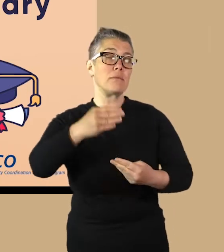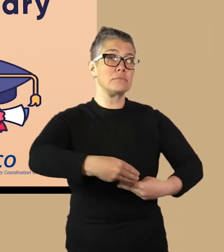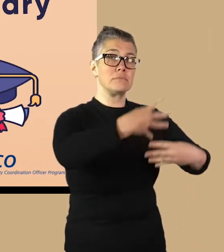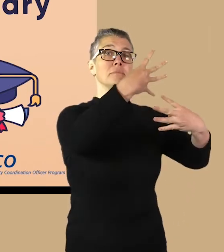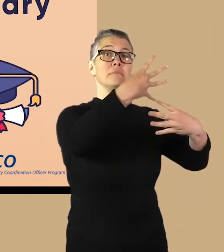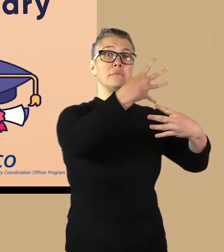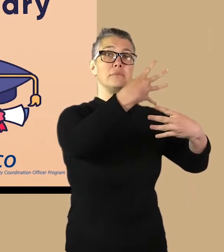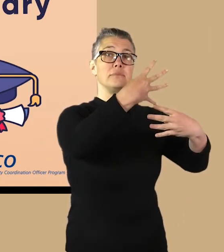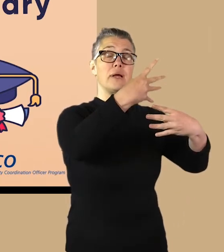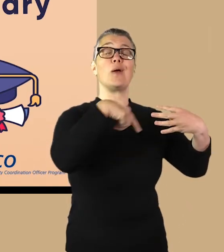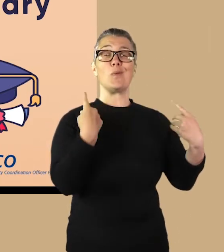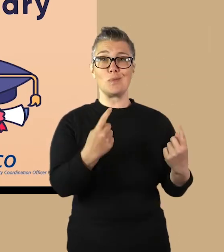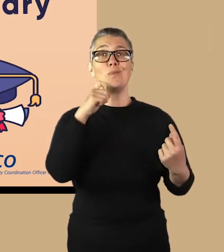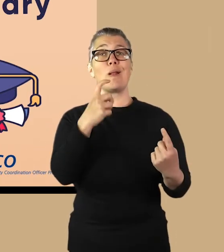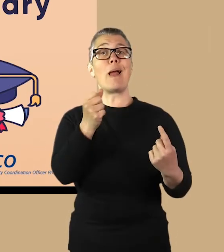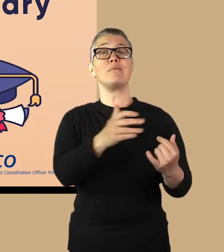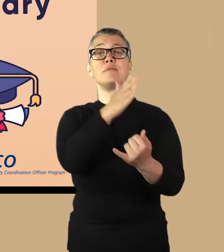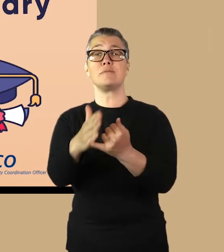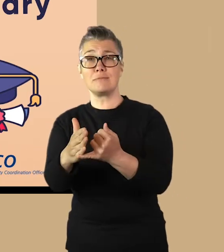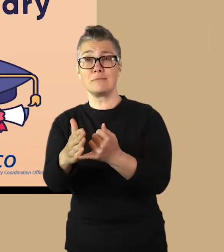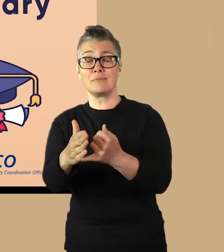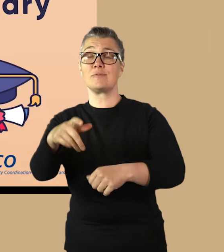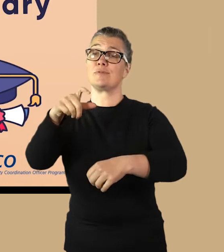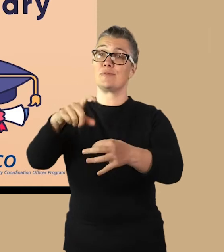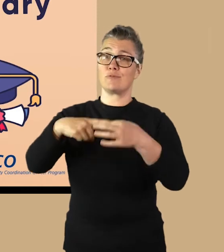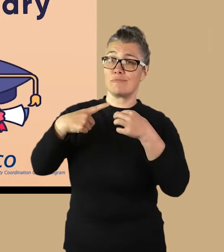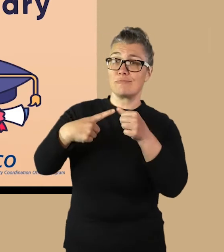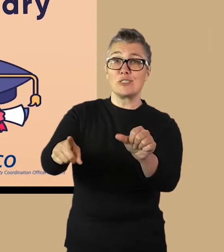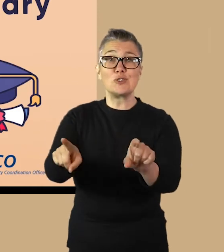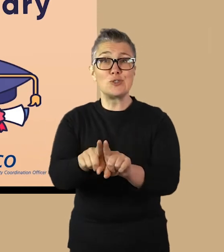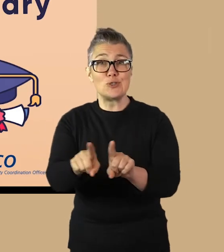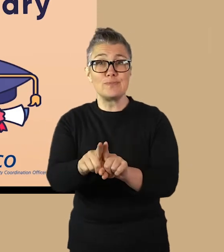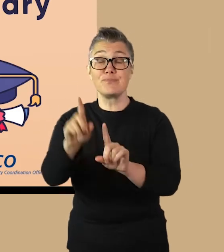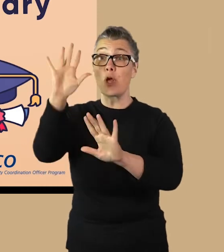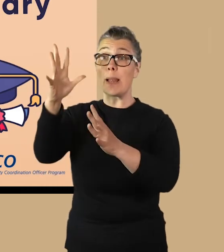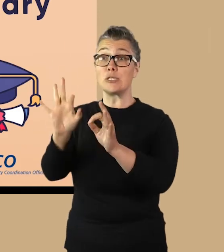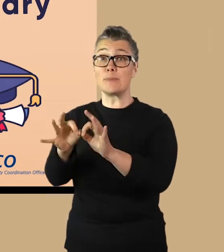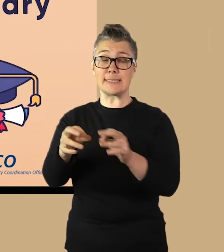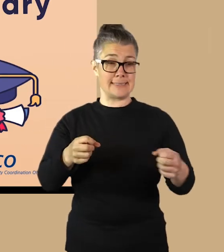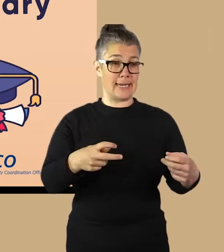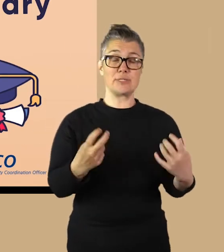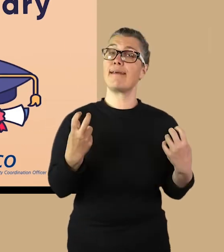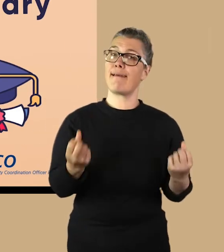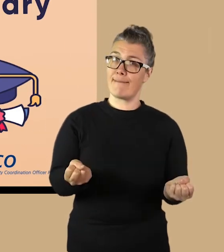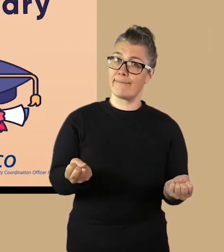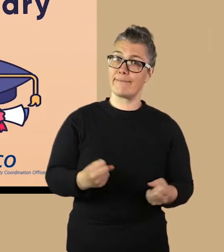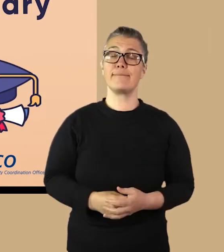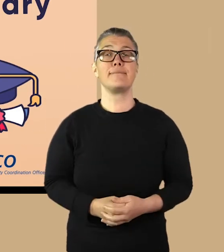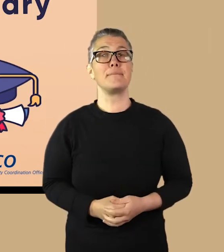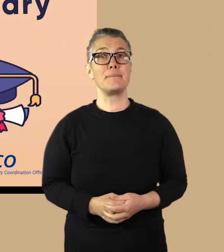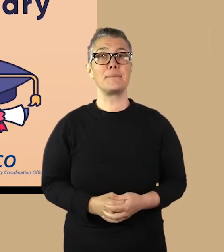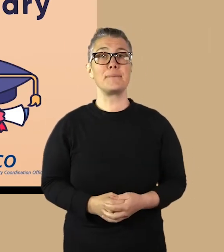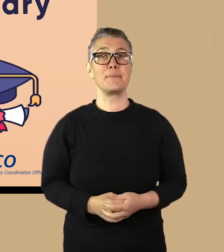panel. I'll bring them up during the presentation, and we will also have time for questions at the end. An Auslan